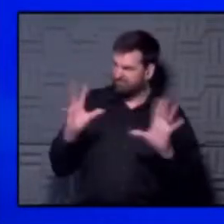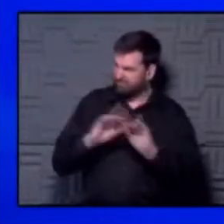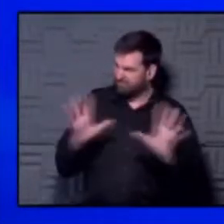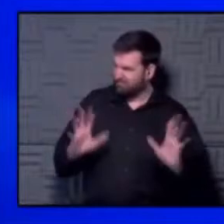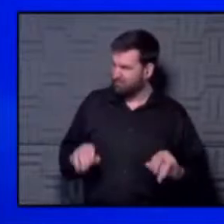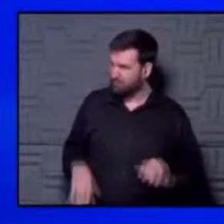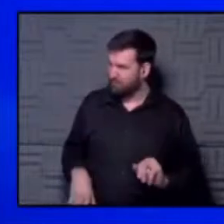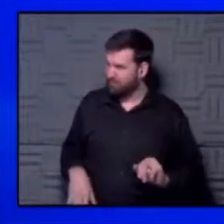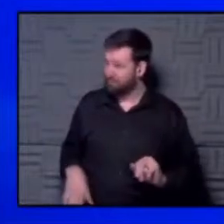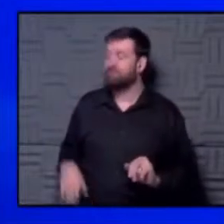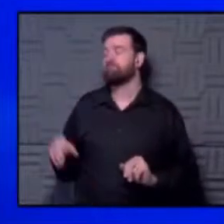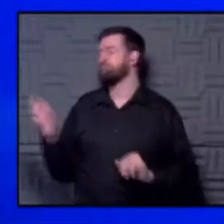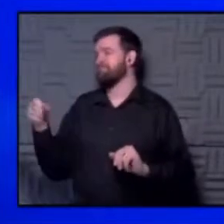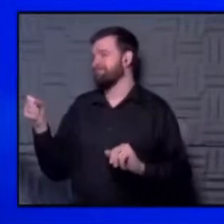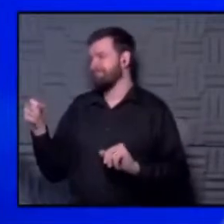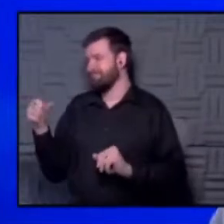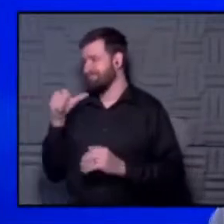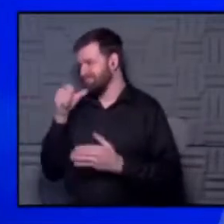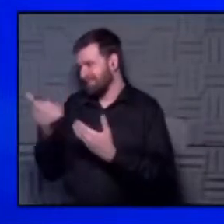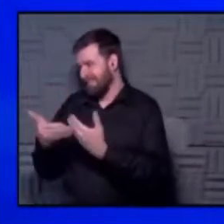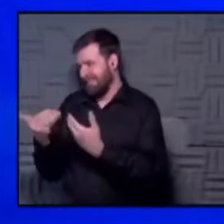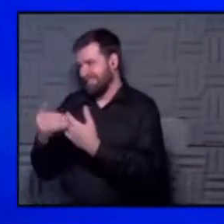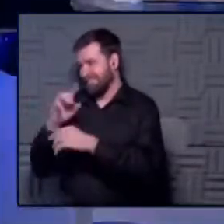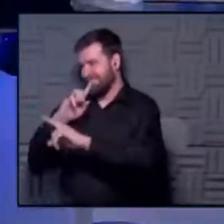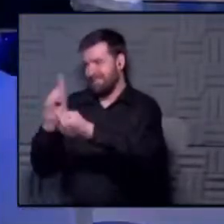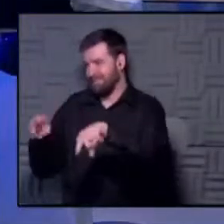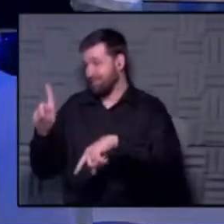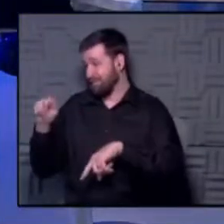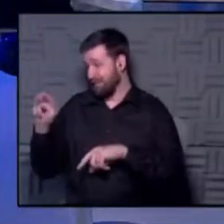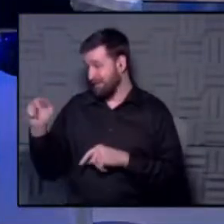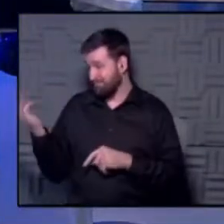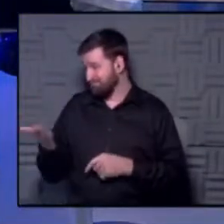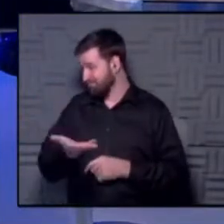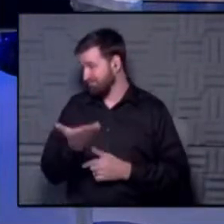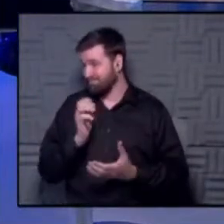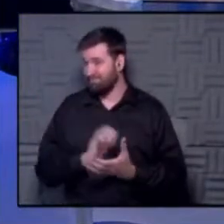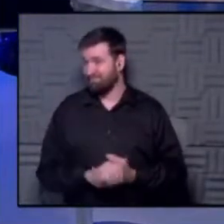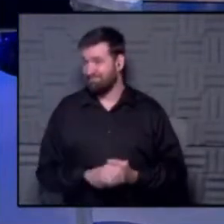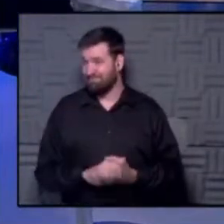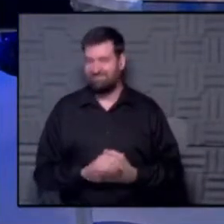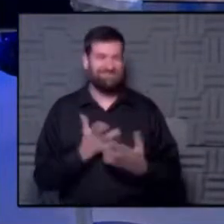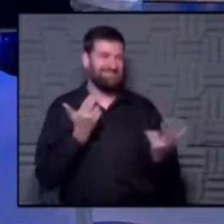clear clear that answer. up. Yeah, that's not an easy answer, Dana. Yeah. Go ahead.